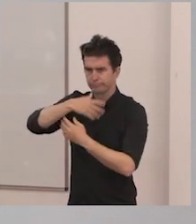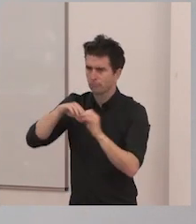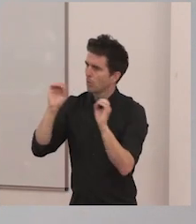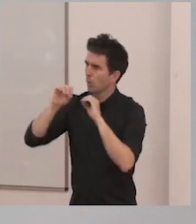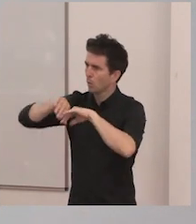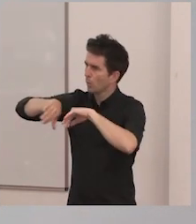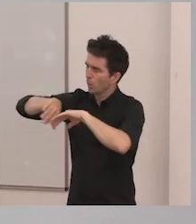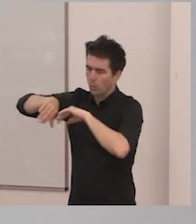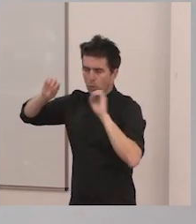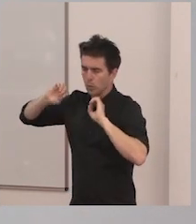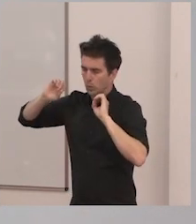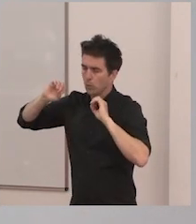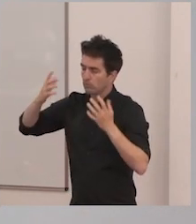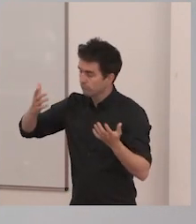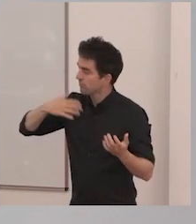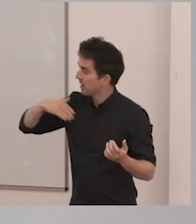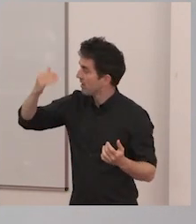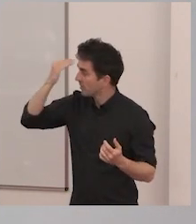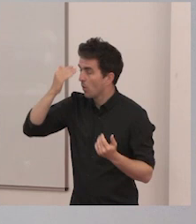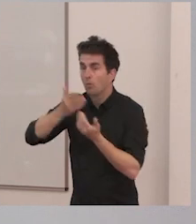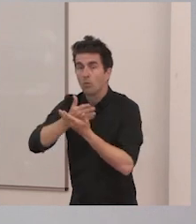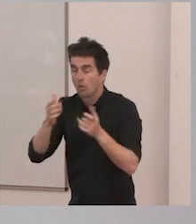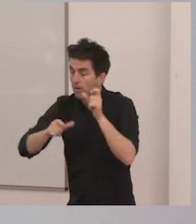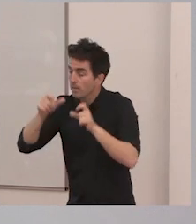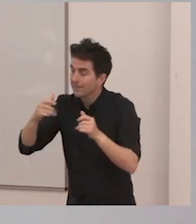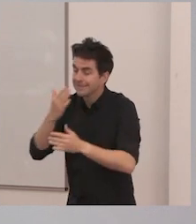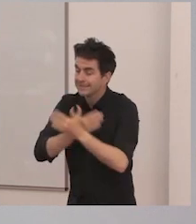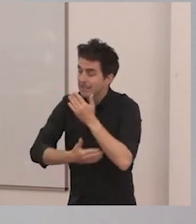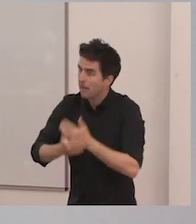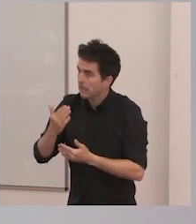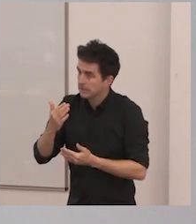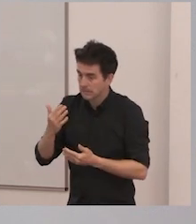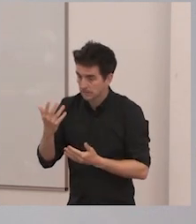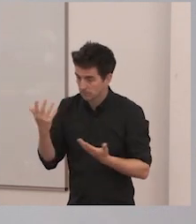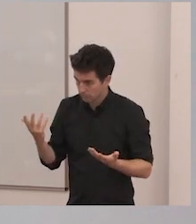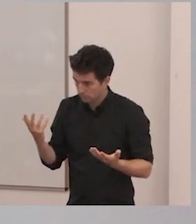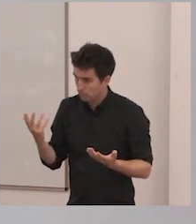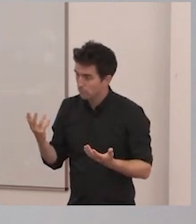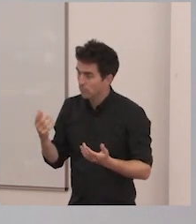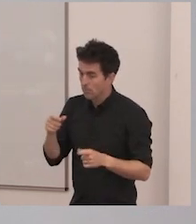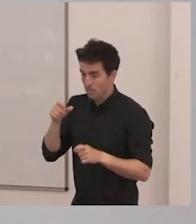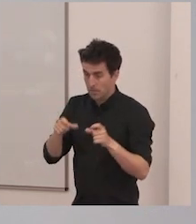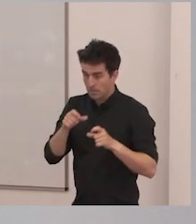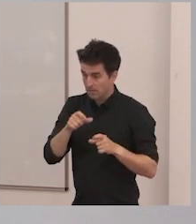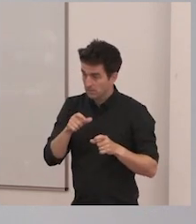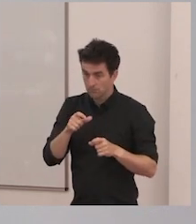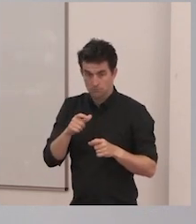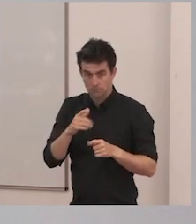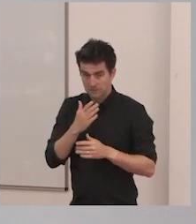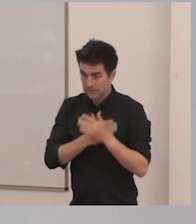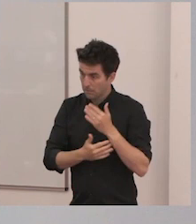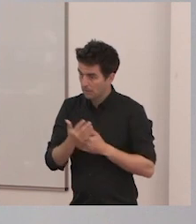While intersectional discrimination is specifically articulated in the Convention in Article 6, Women